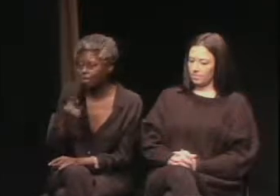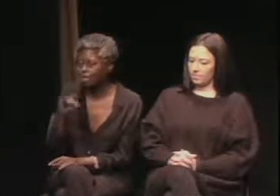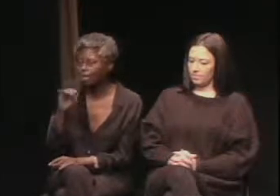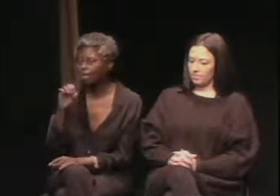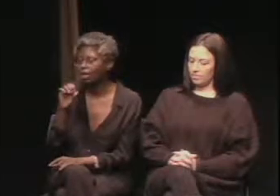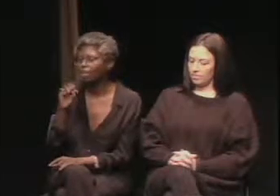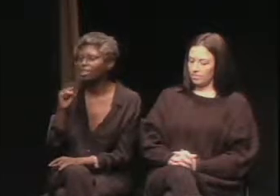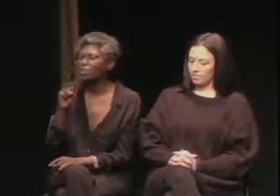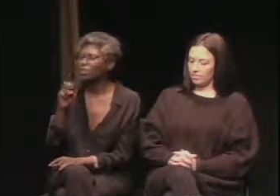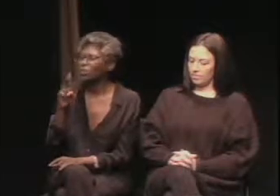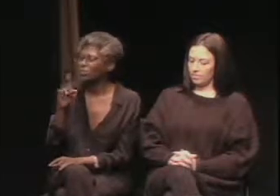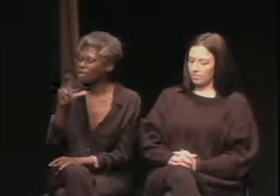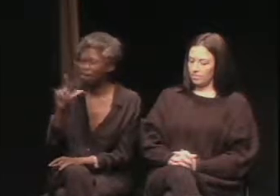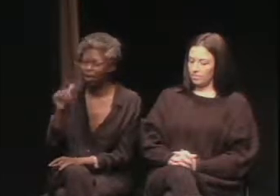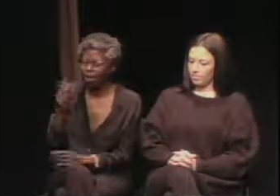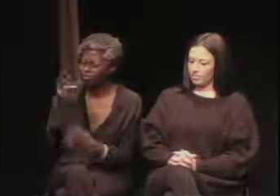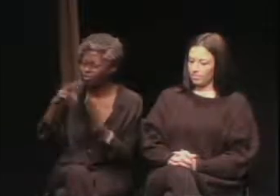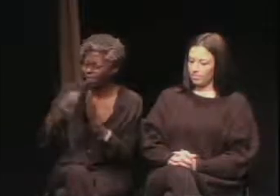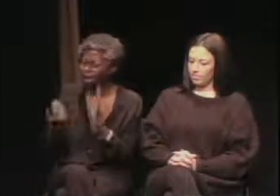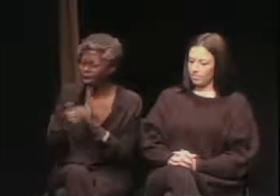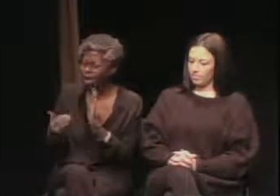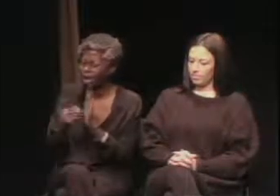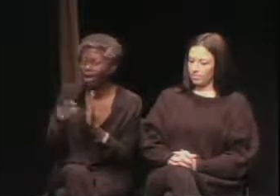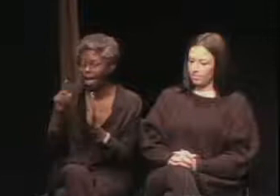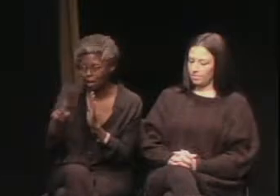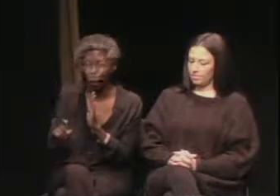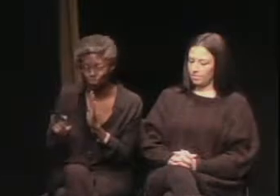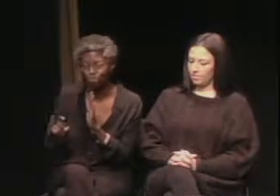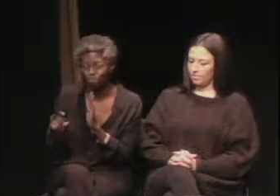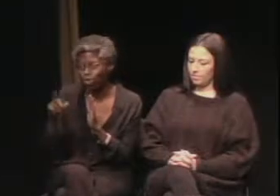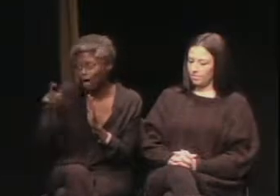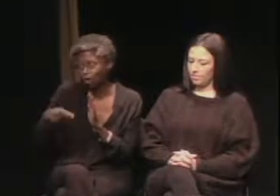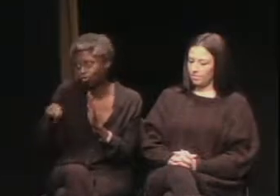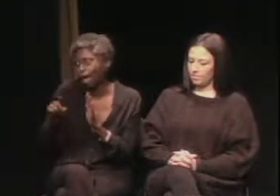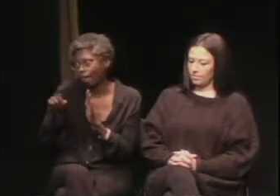Sula over and over and over again, because you just have to. Yeah. So, I mean,